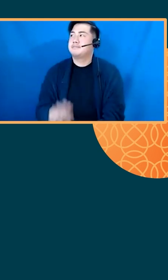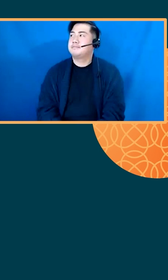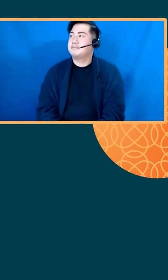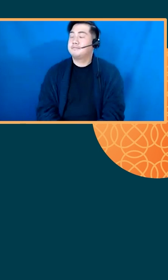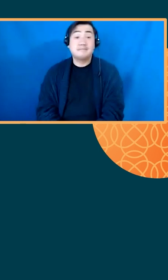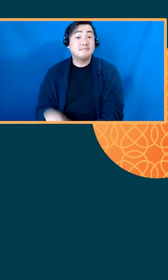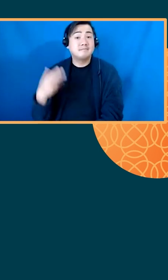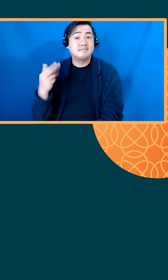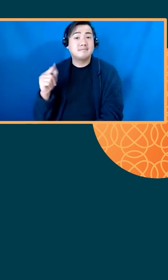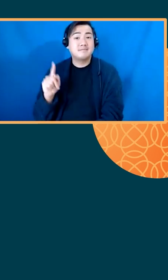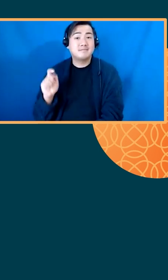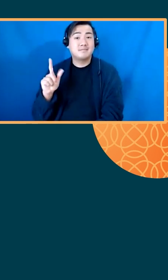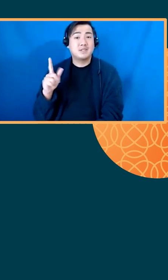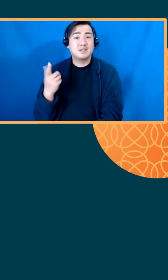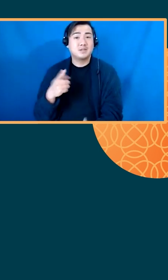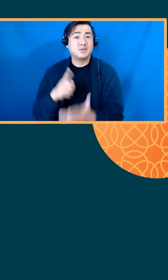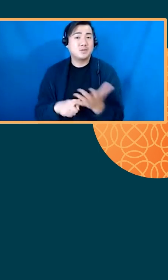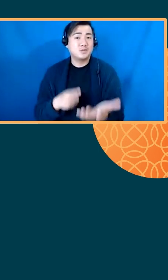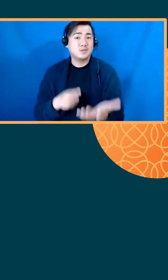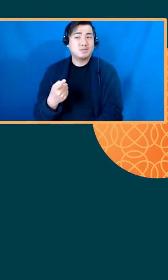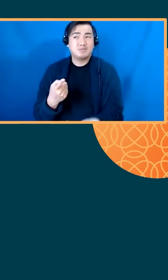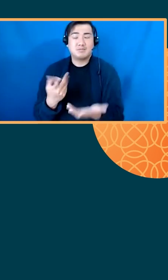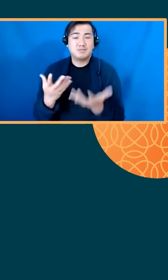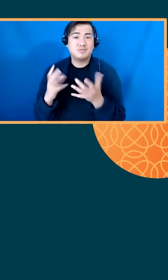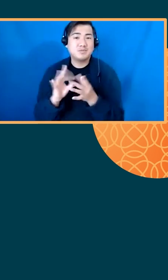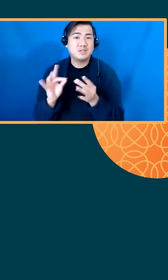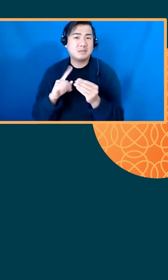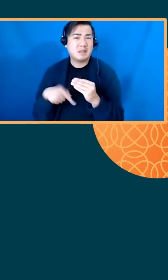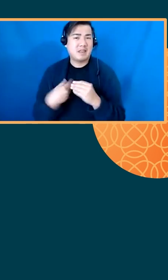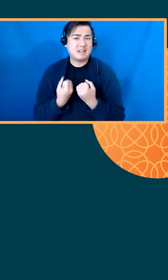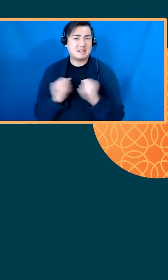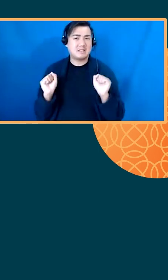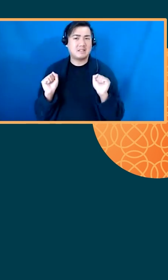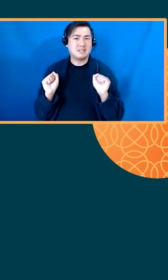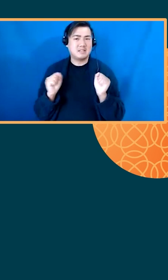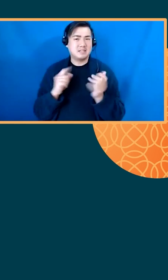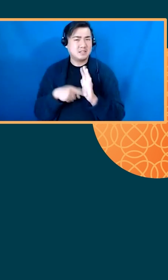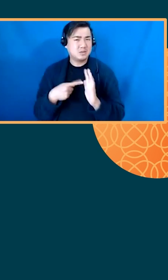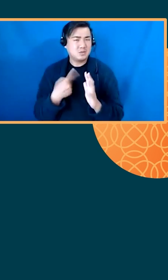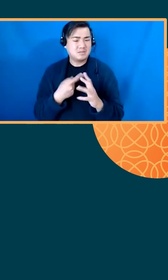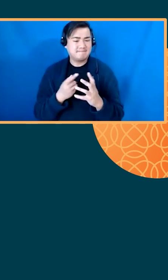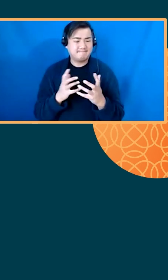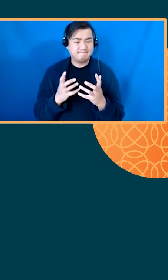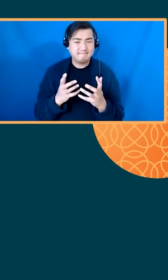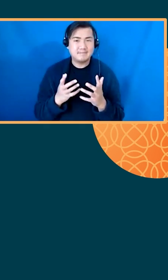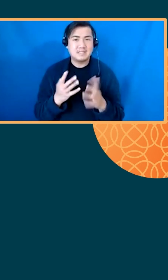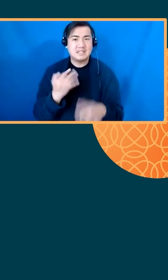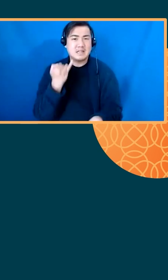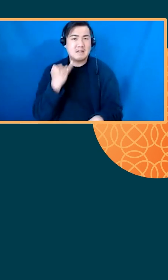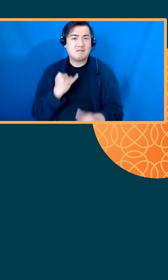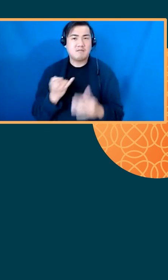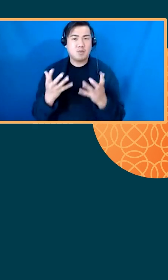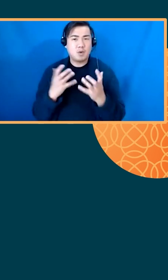Hazel, what else is there to say about this safety that we sometimes feel like we're grappling with? If I were to actually speak